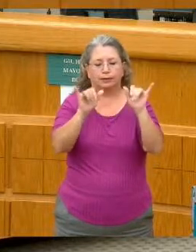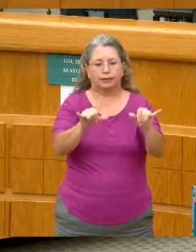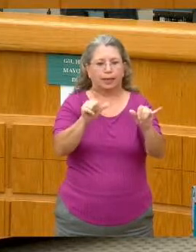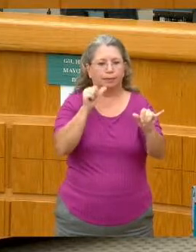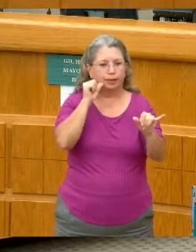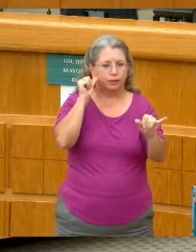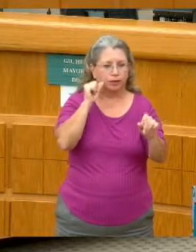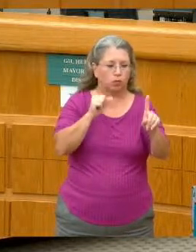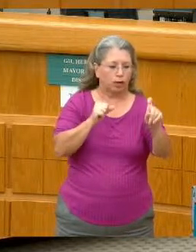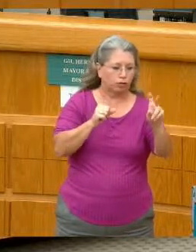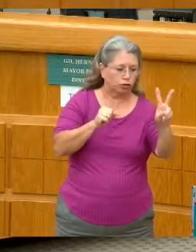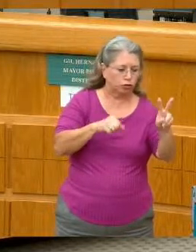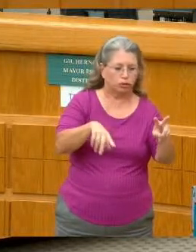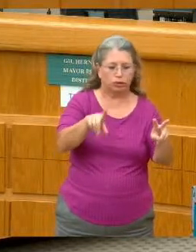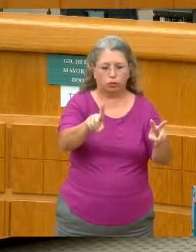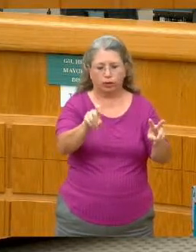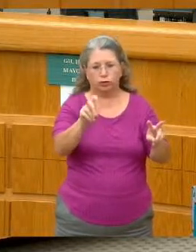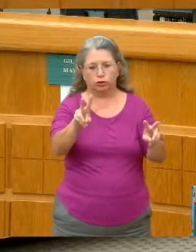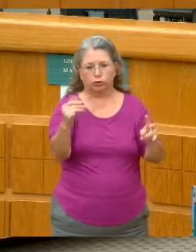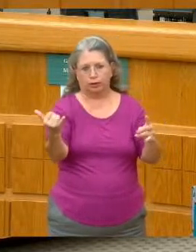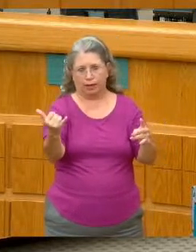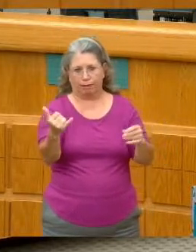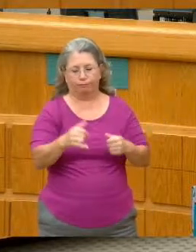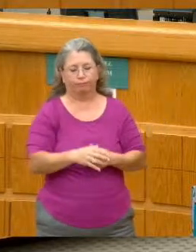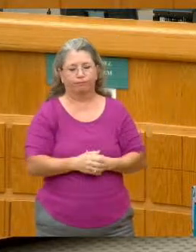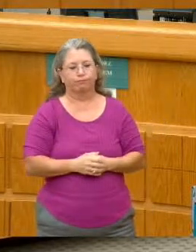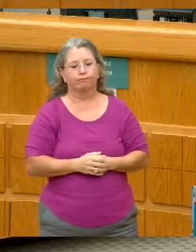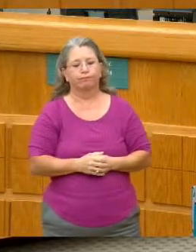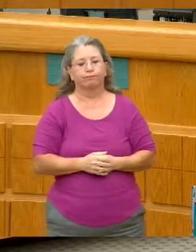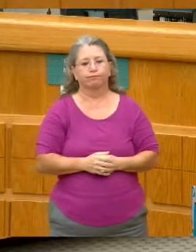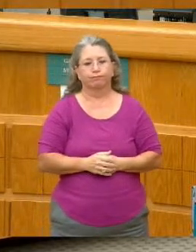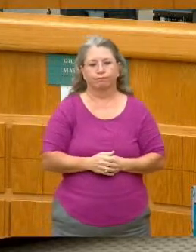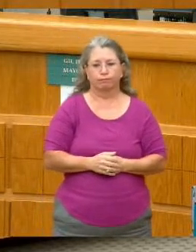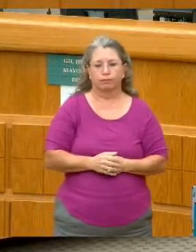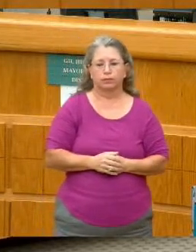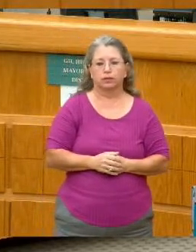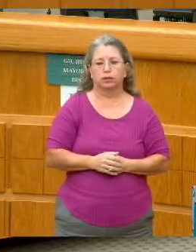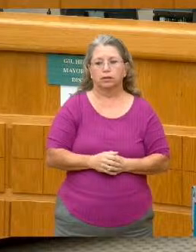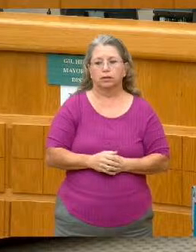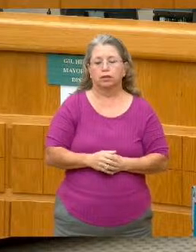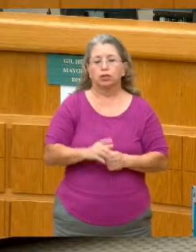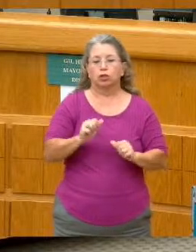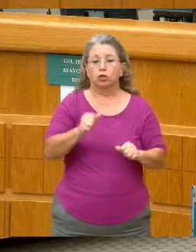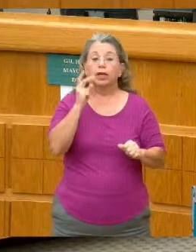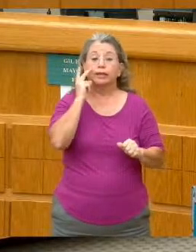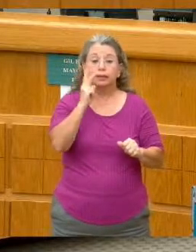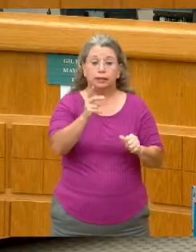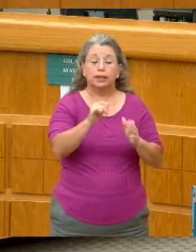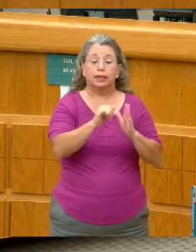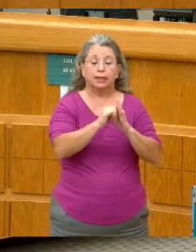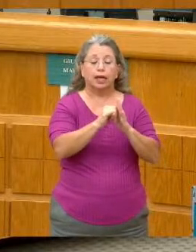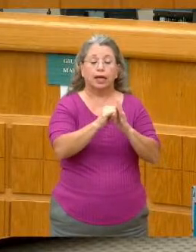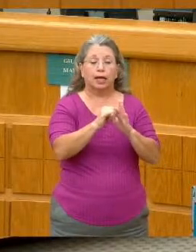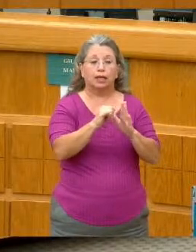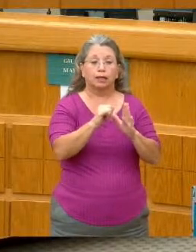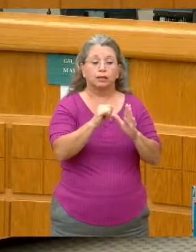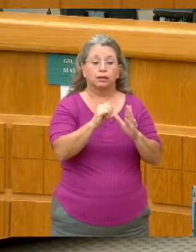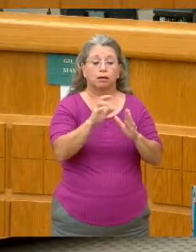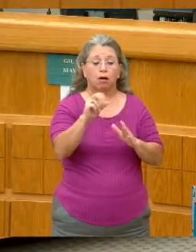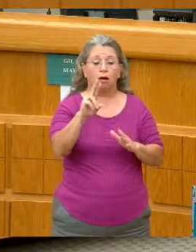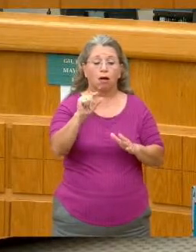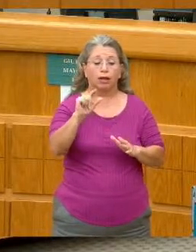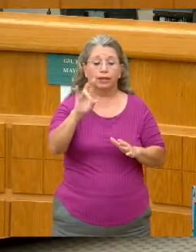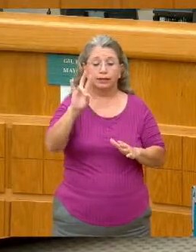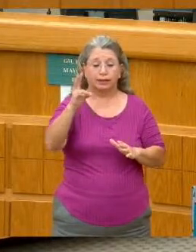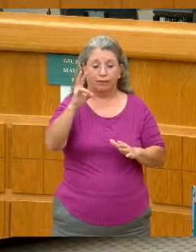persons yesterday in ICU, and that number remains the same. You can see it's coming down from a high on August 7th